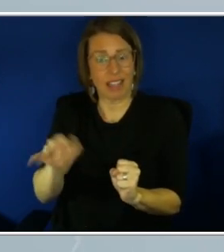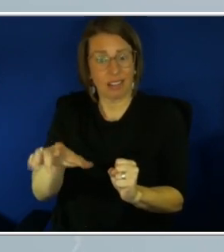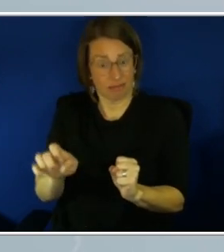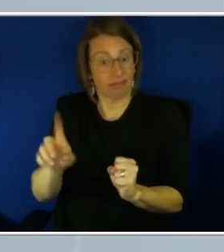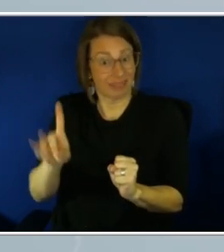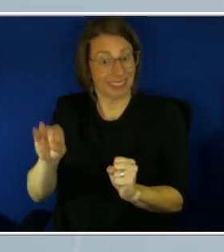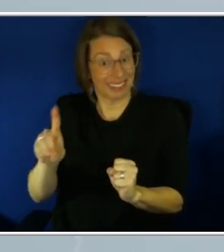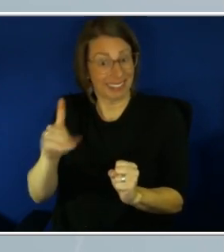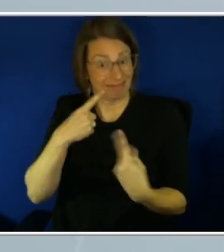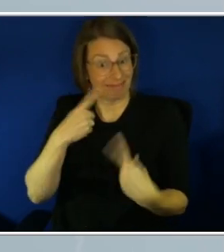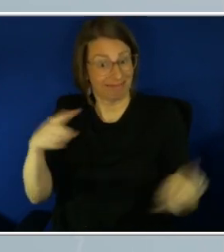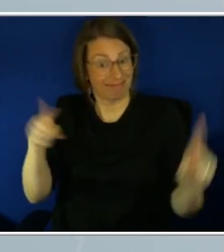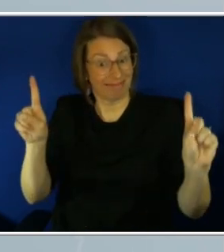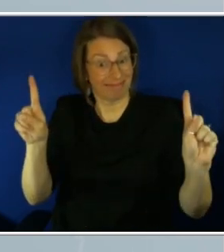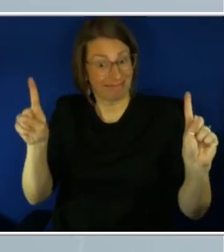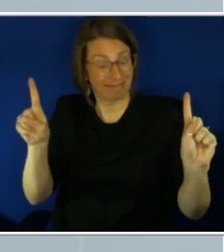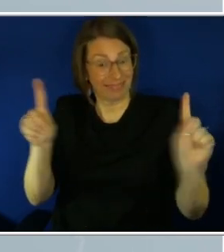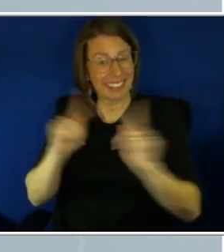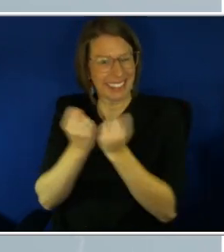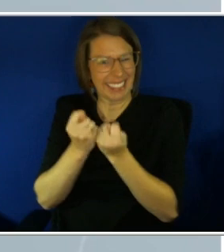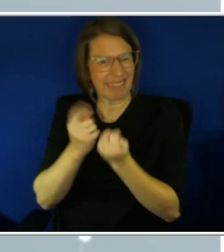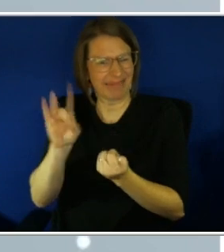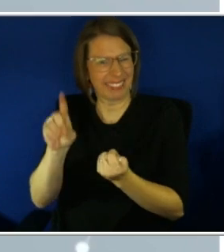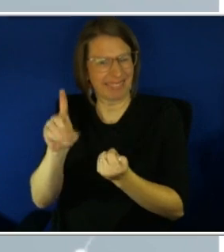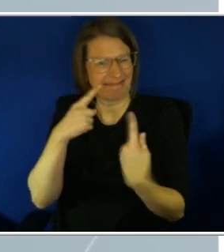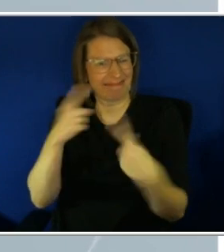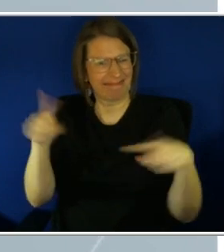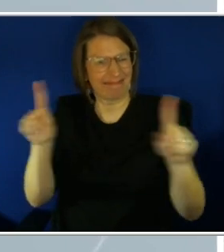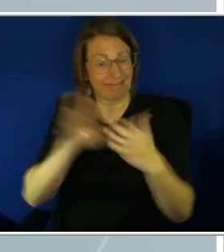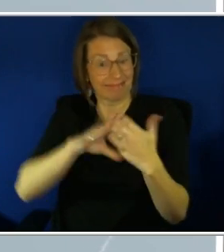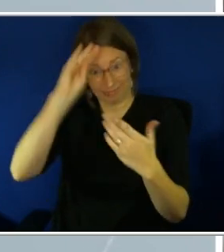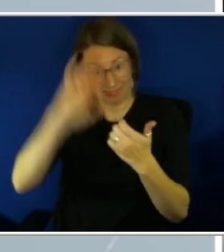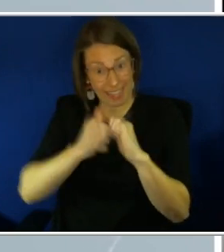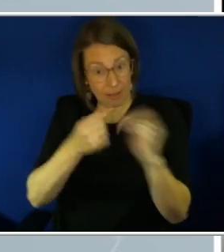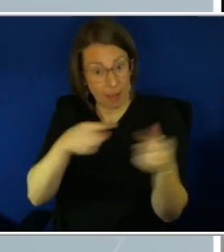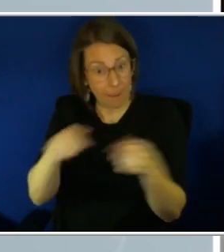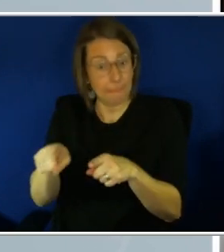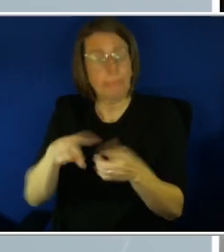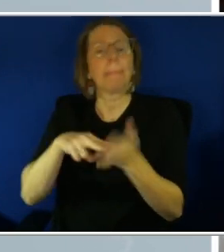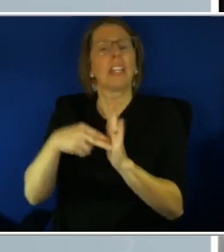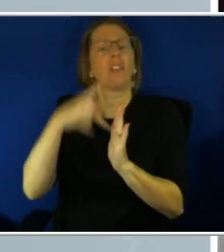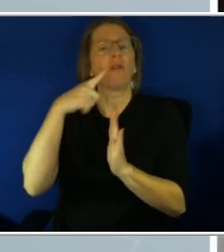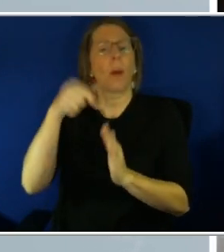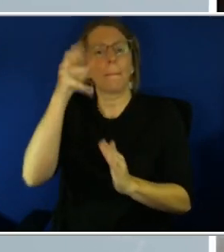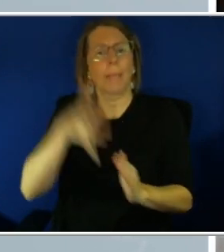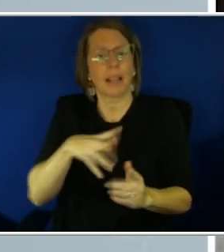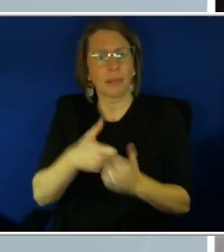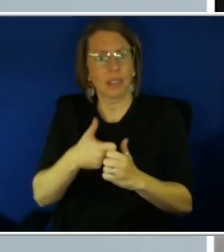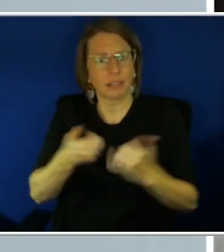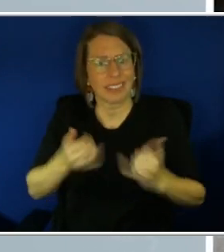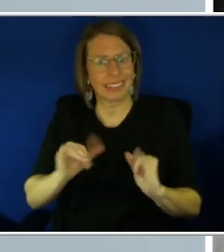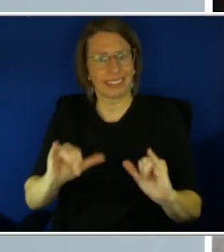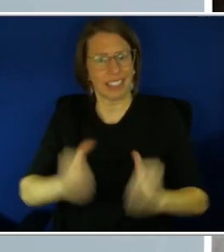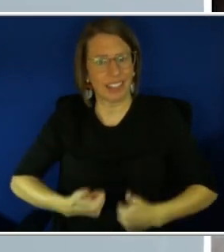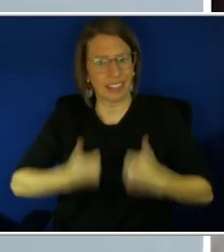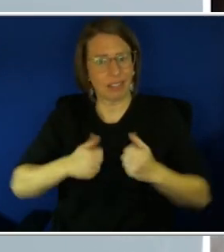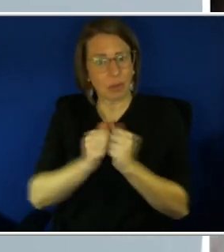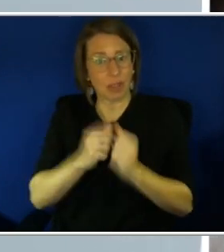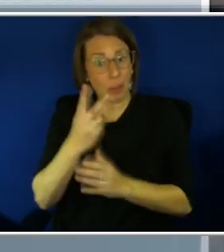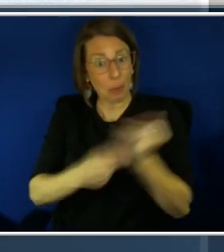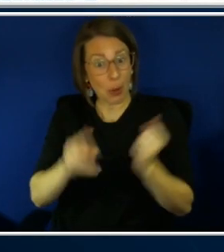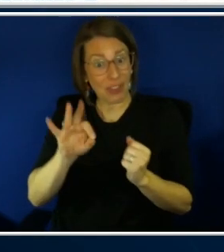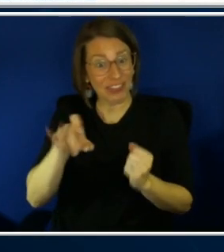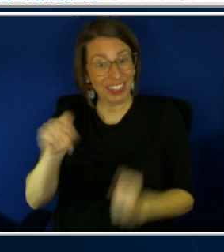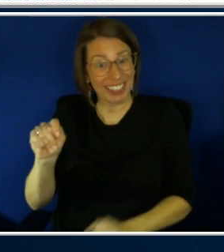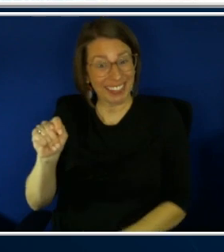team did. We're learning how that happened and what it means for the man who is still living with both of his feet. Later,